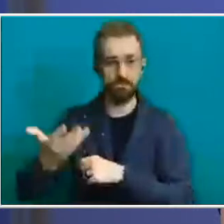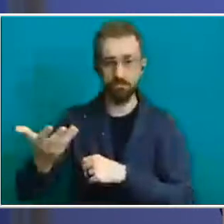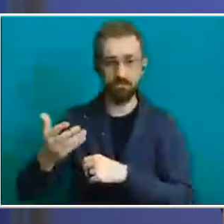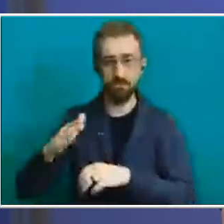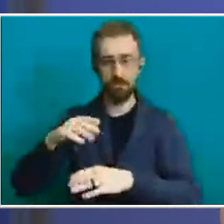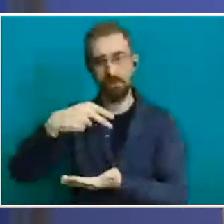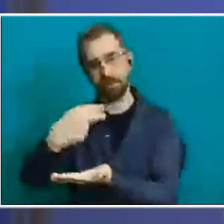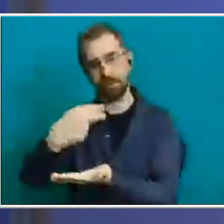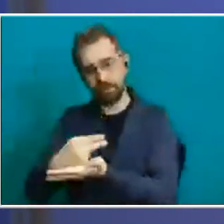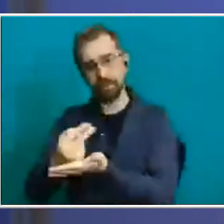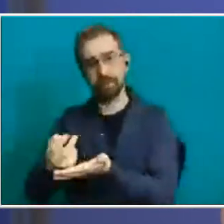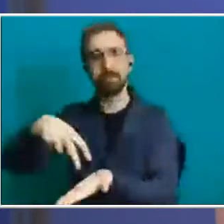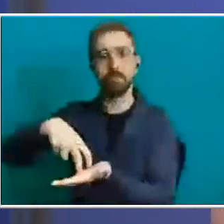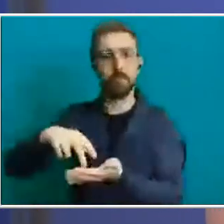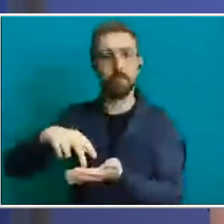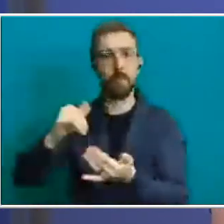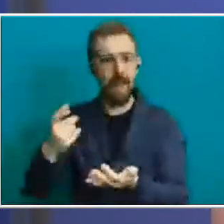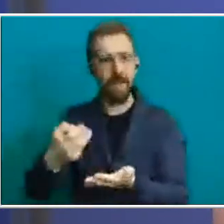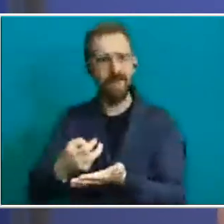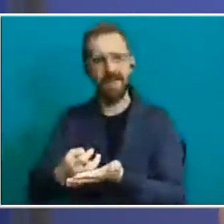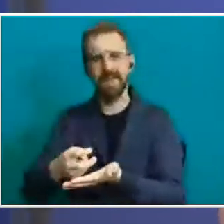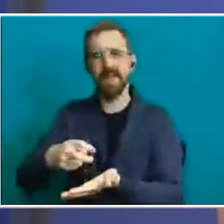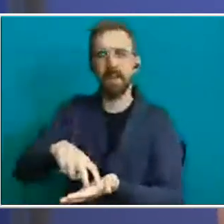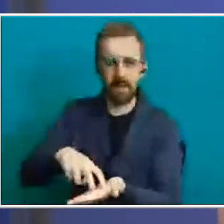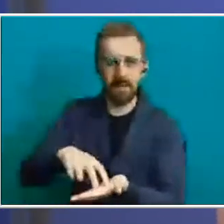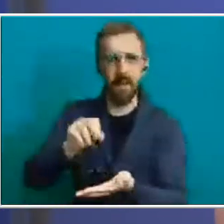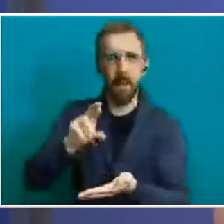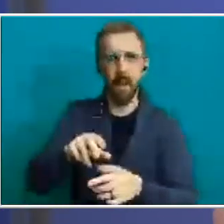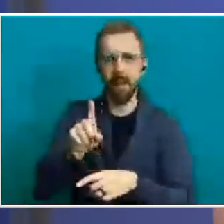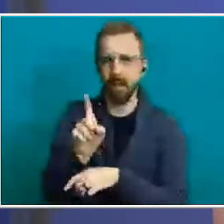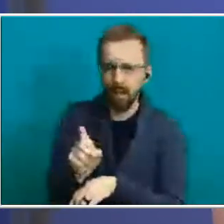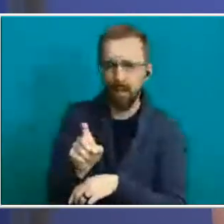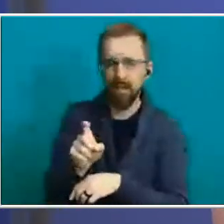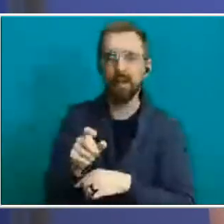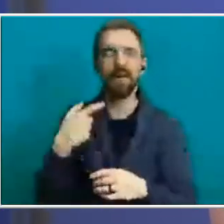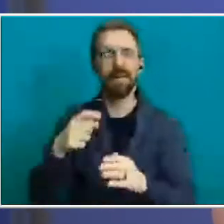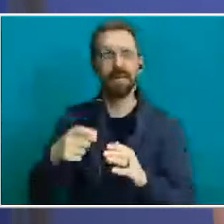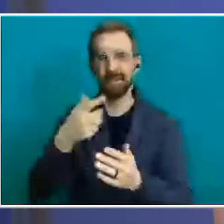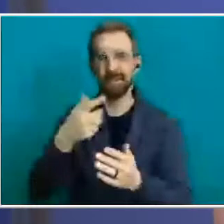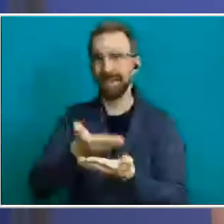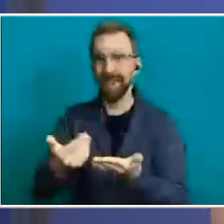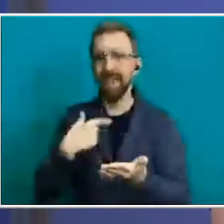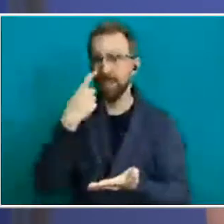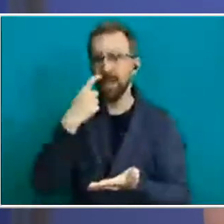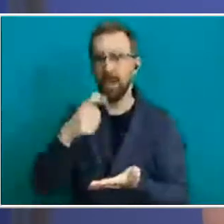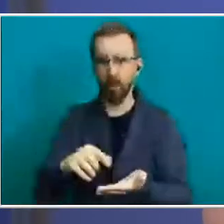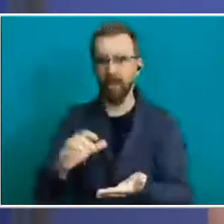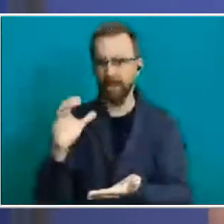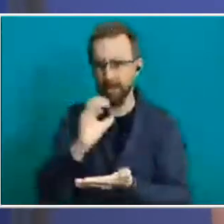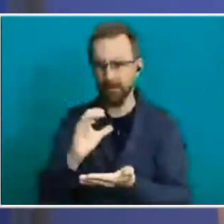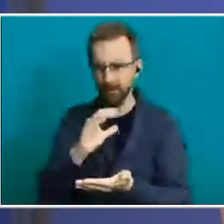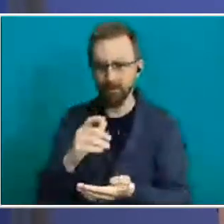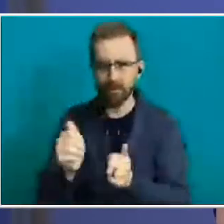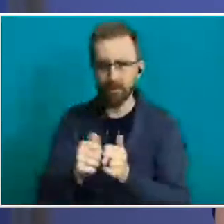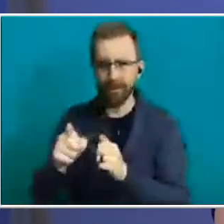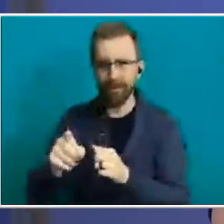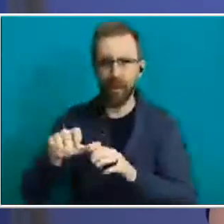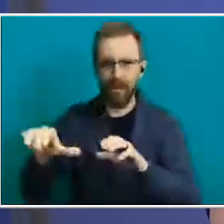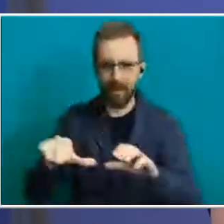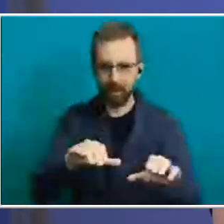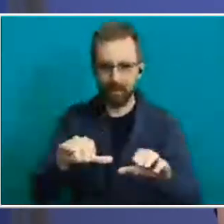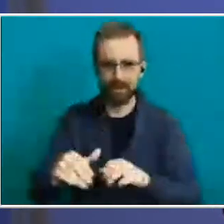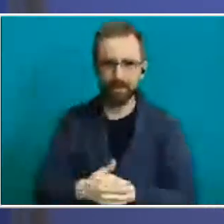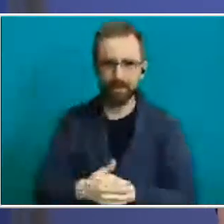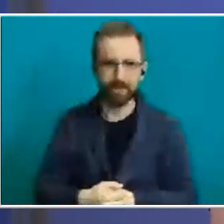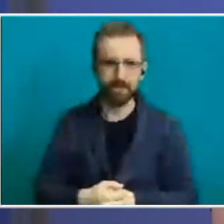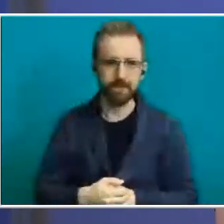they're slow to get up or they're really slunken. So some of those key things that we look for with their mannerisms, I hone in